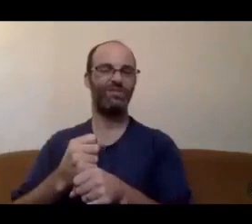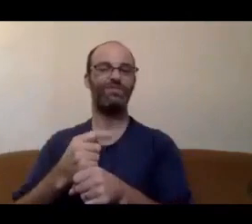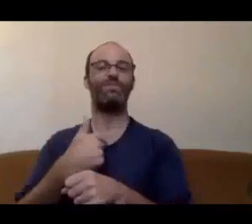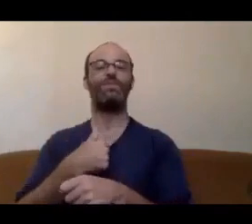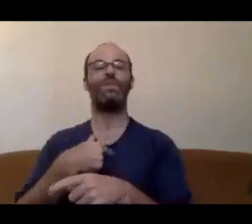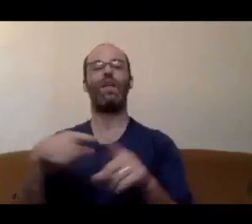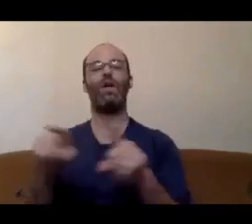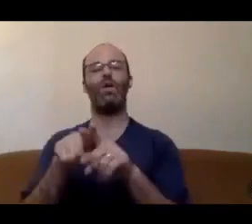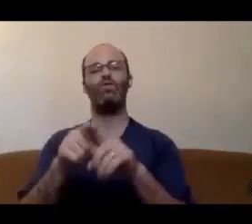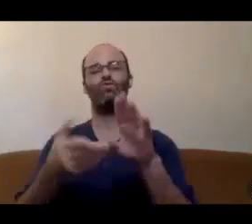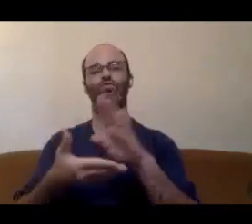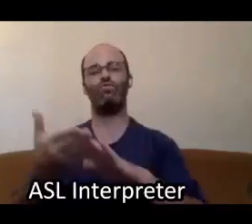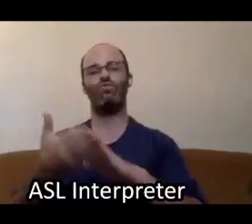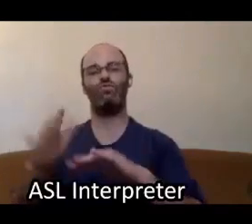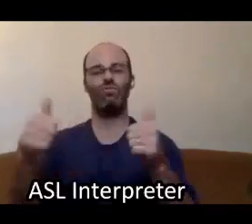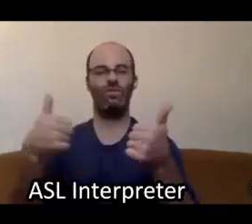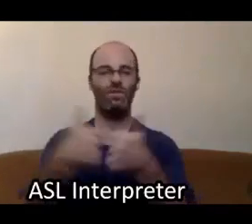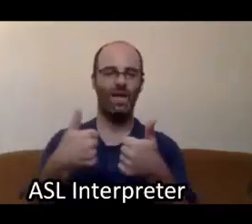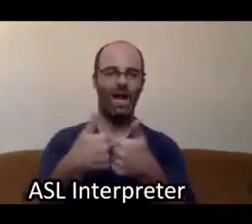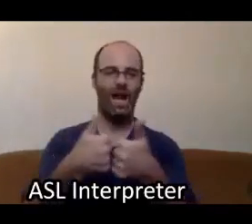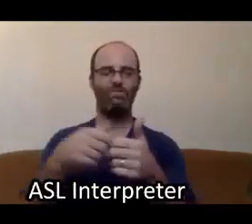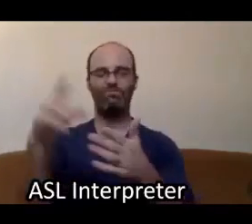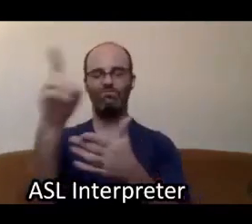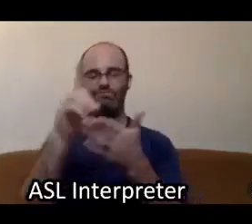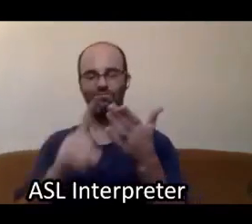facilitator and designer. I currently have a